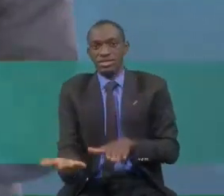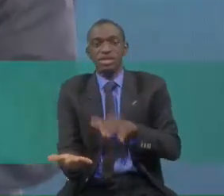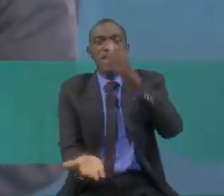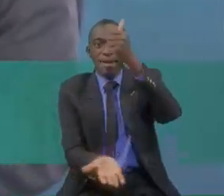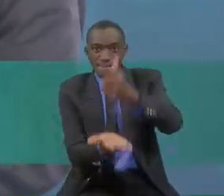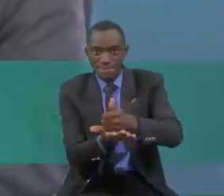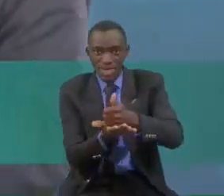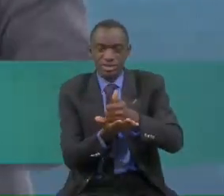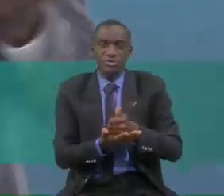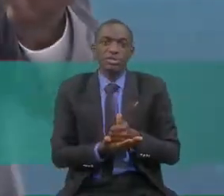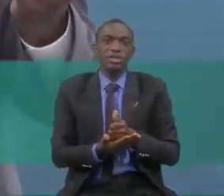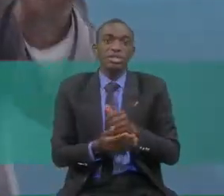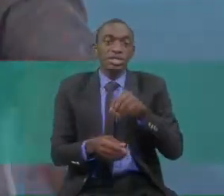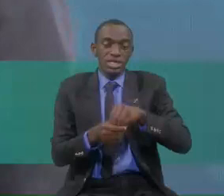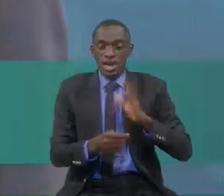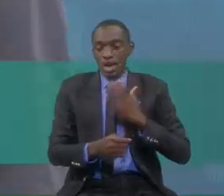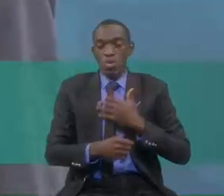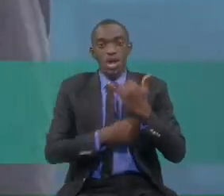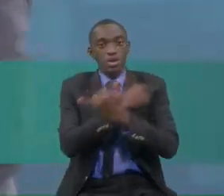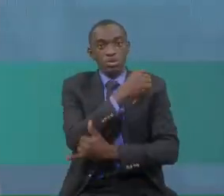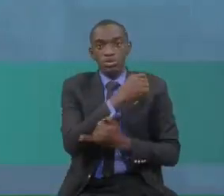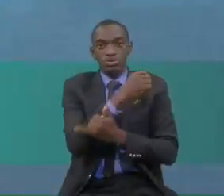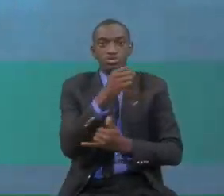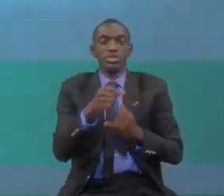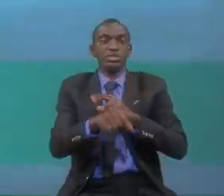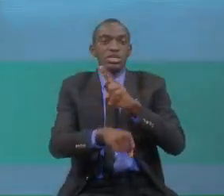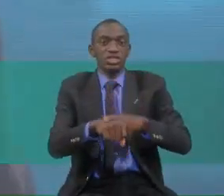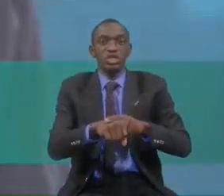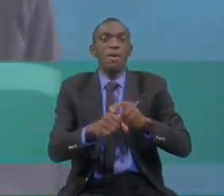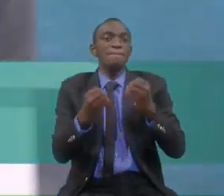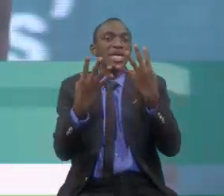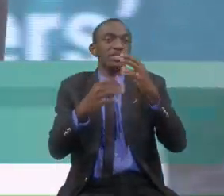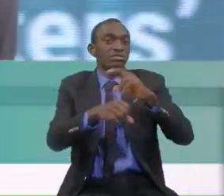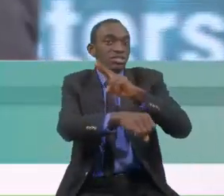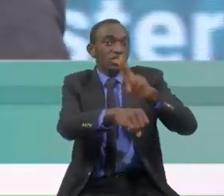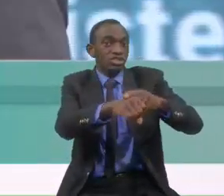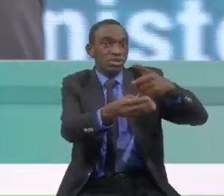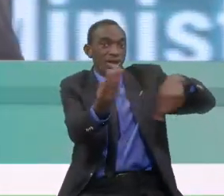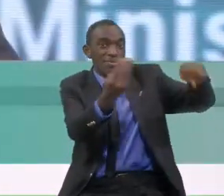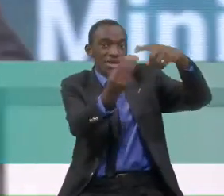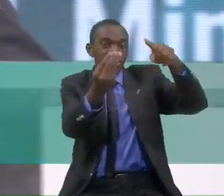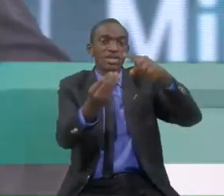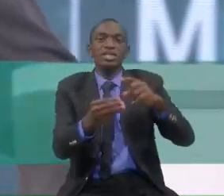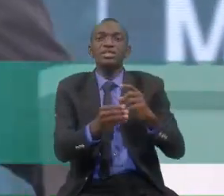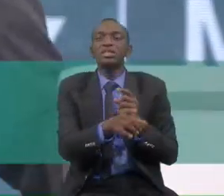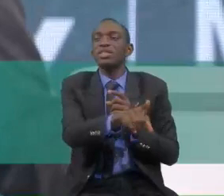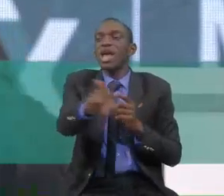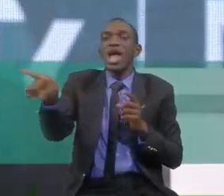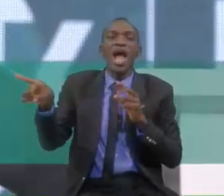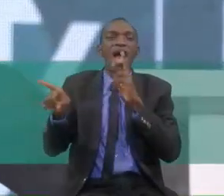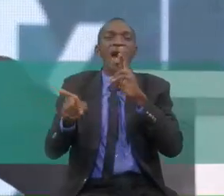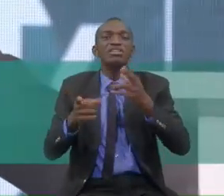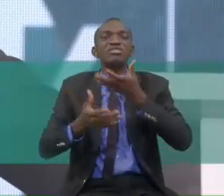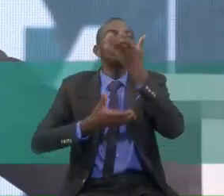In our nation and many nations around, they're shouting and talking